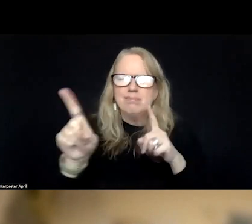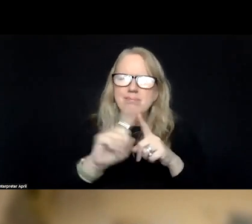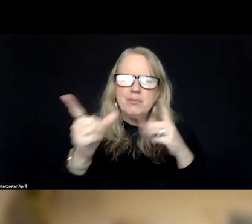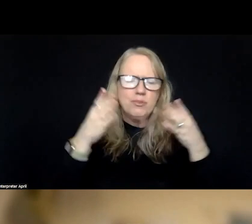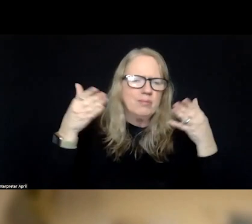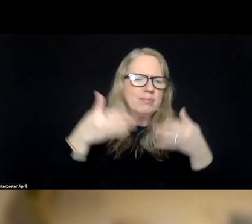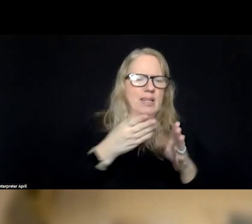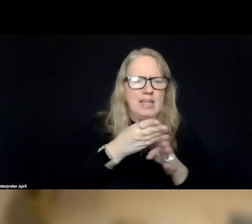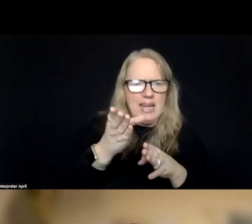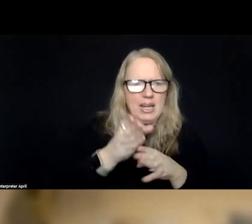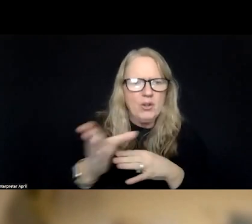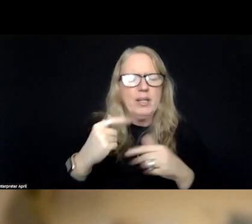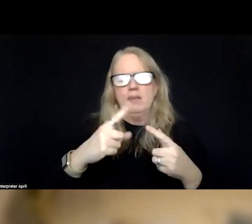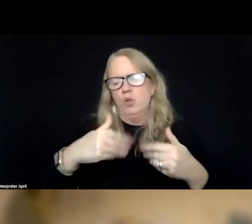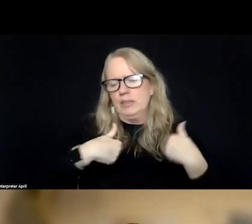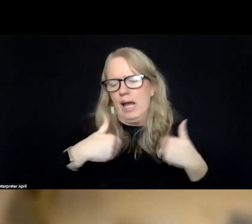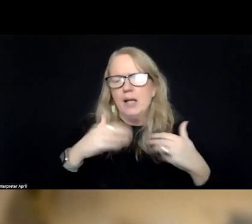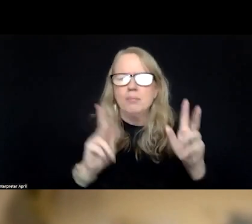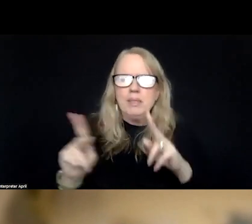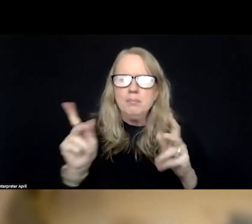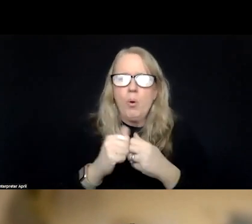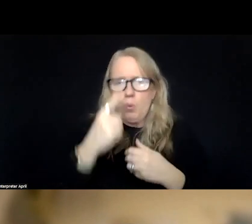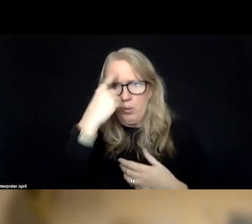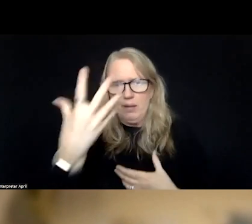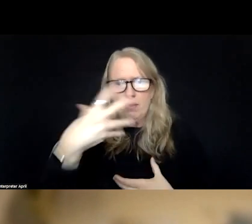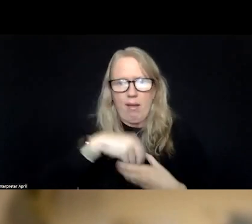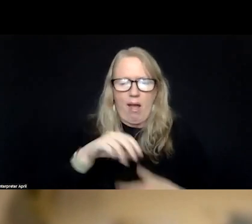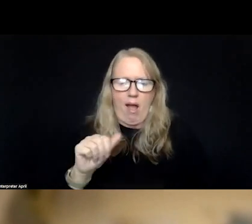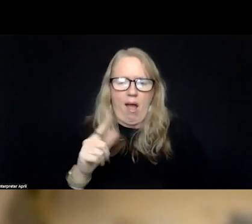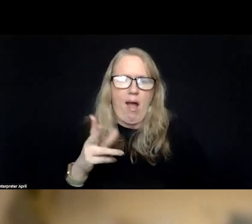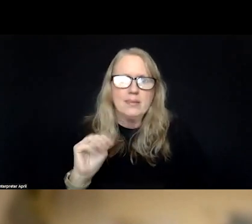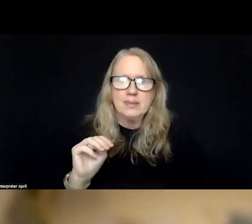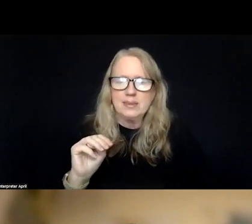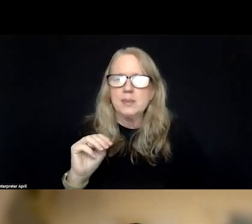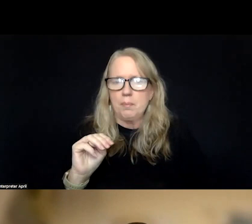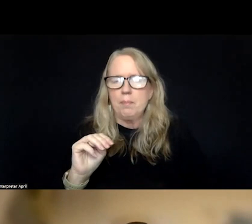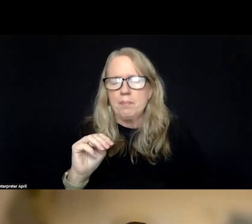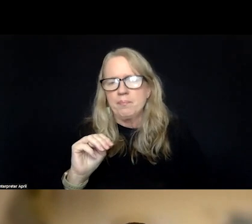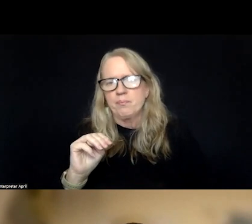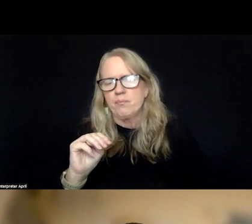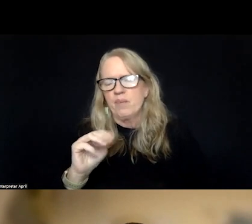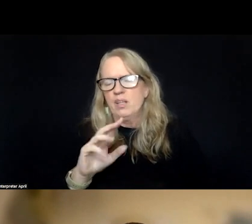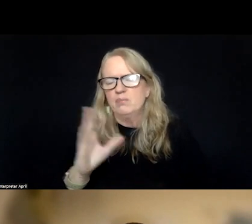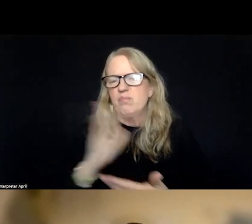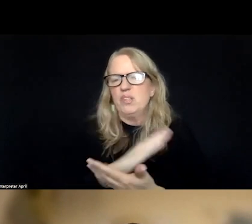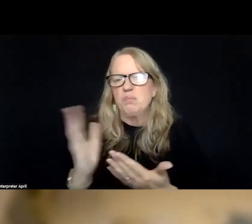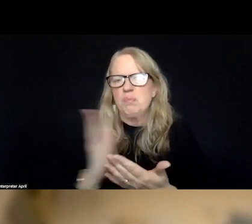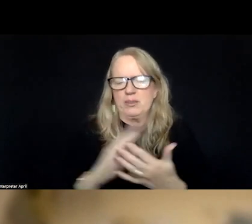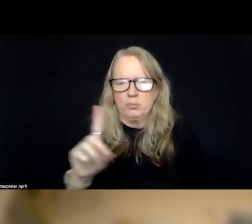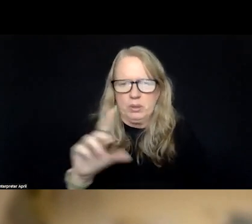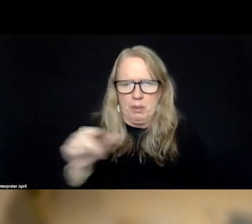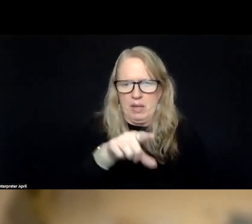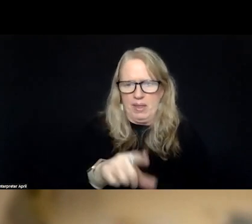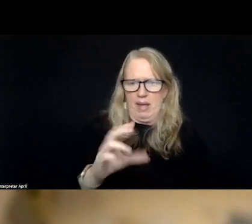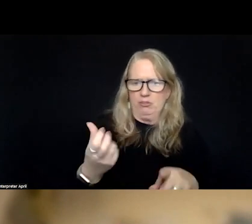health screening in young people with autism spectrum disorder. This article, which the link is going to go in the chat,